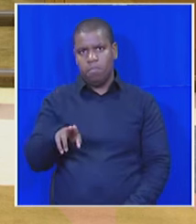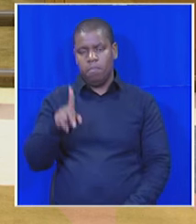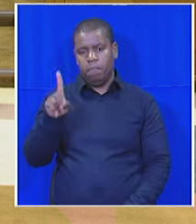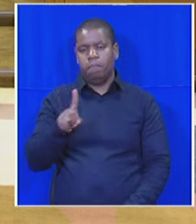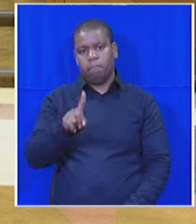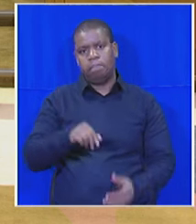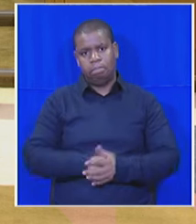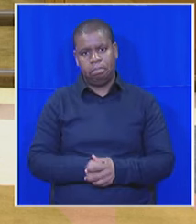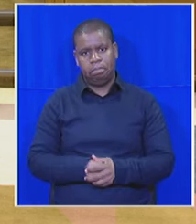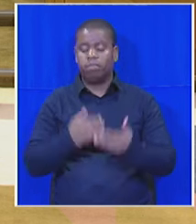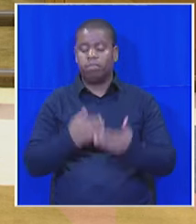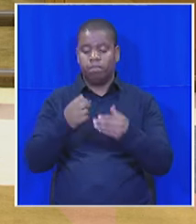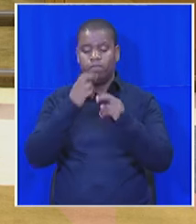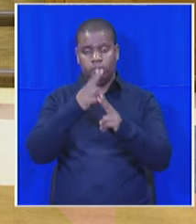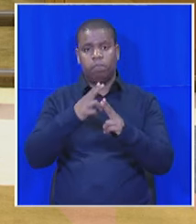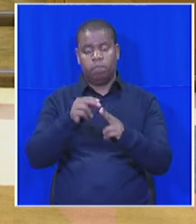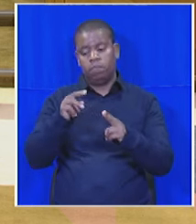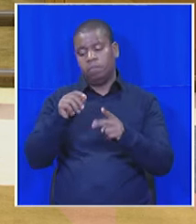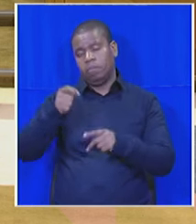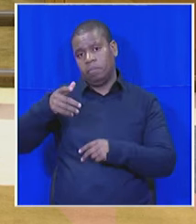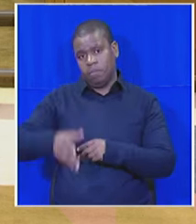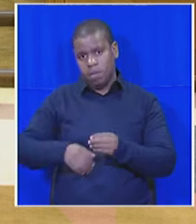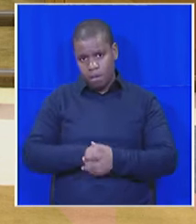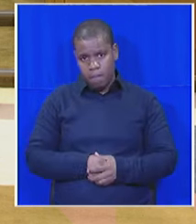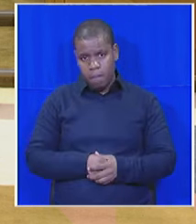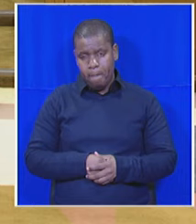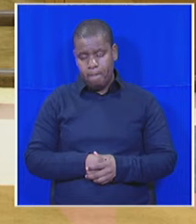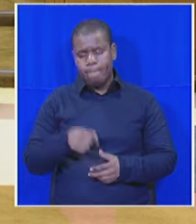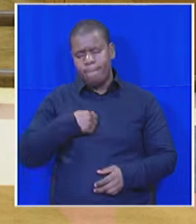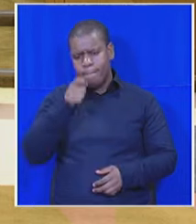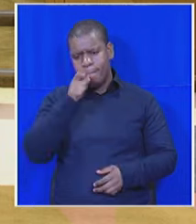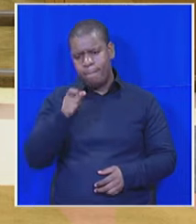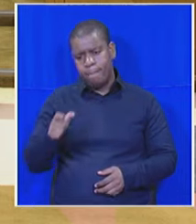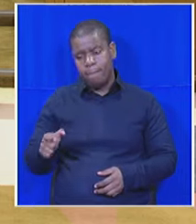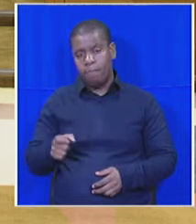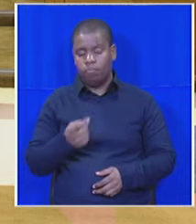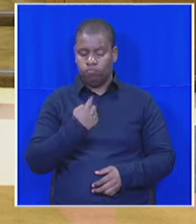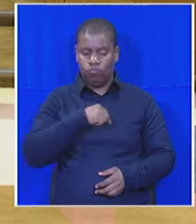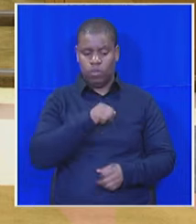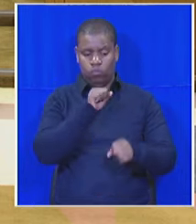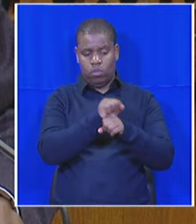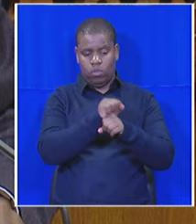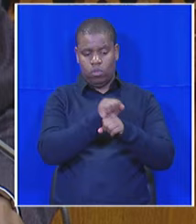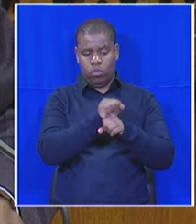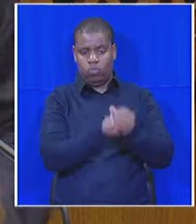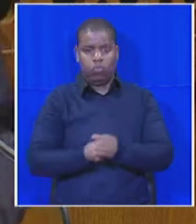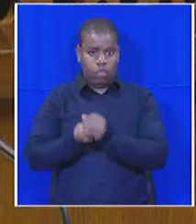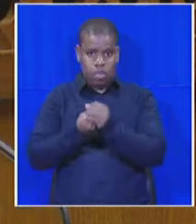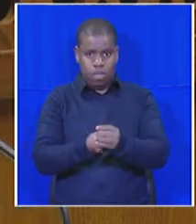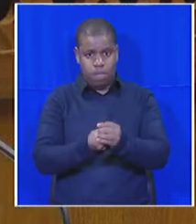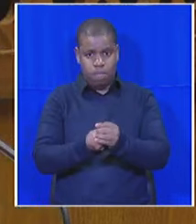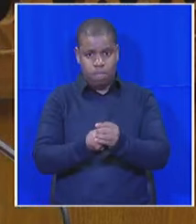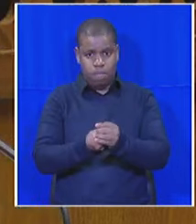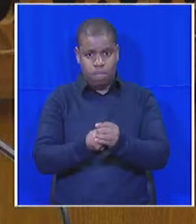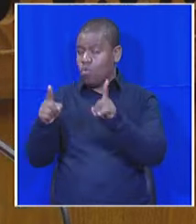Honorable Deputy Speaker. Just a little remark here. Working together does not mean that the DA should be the